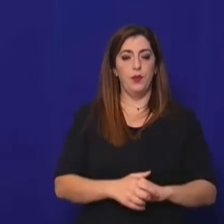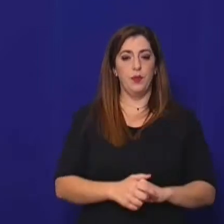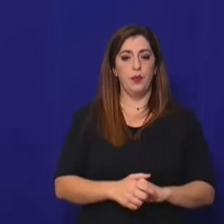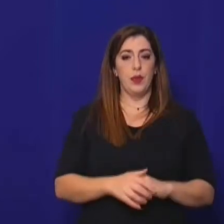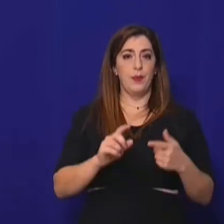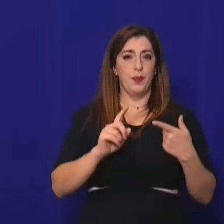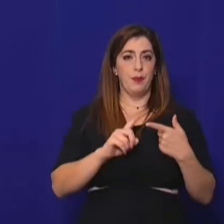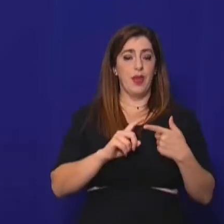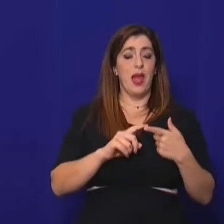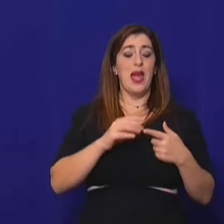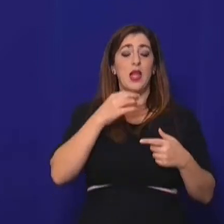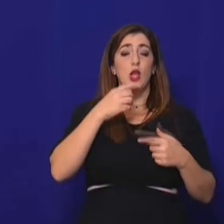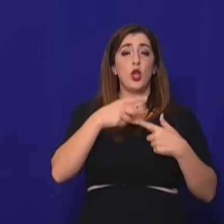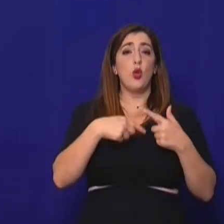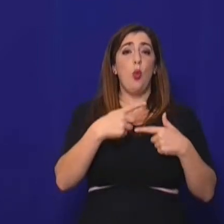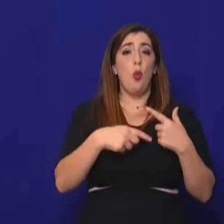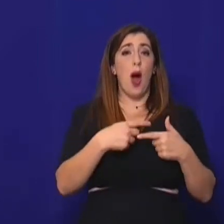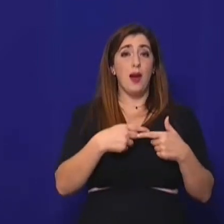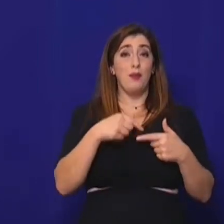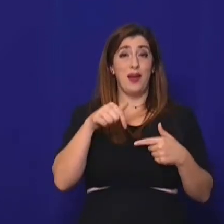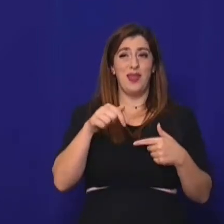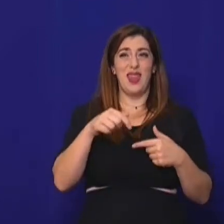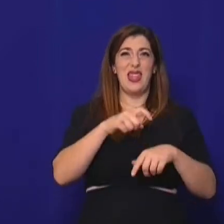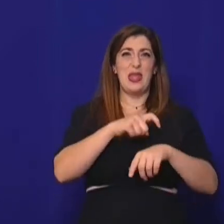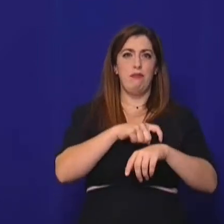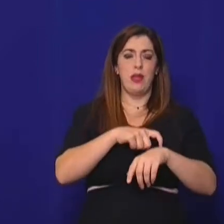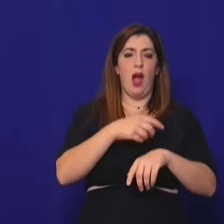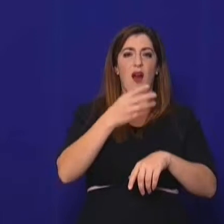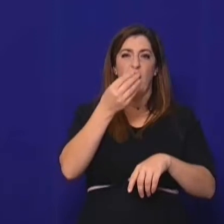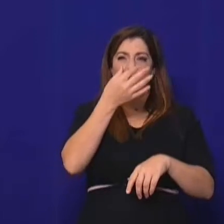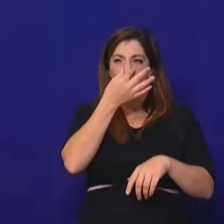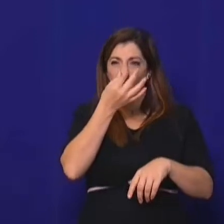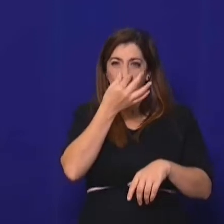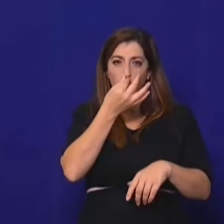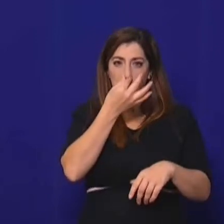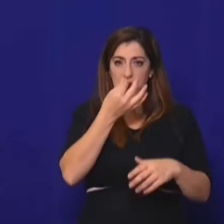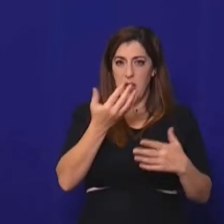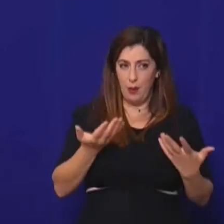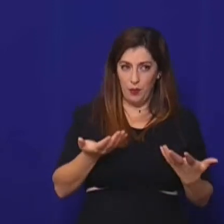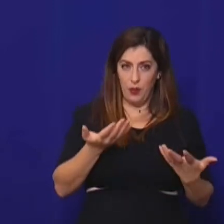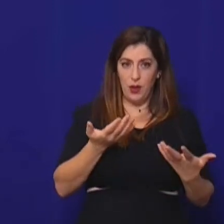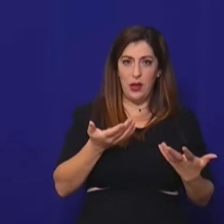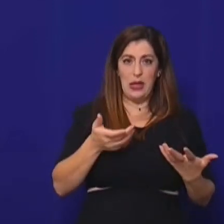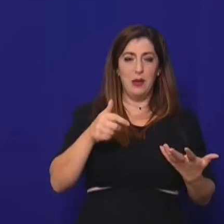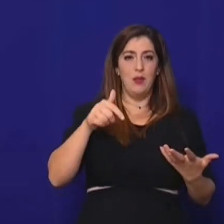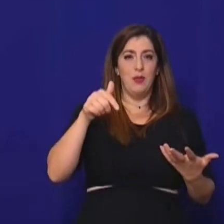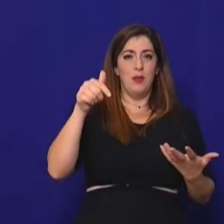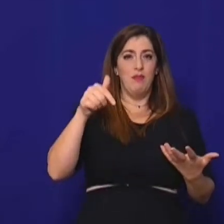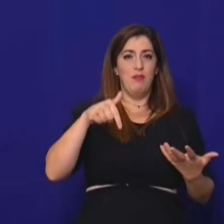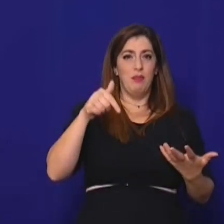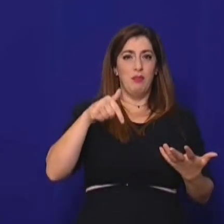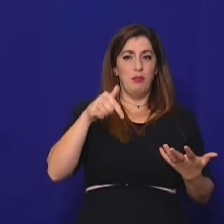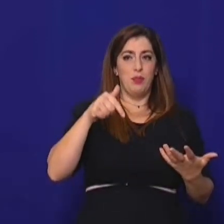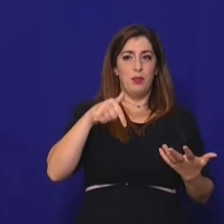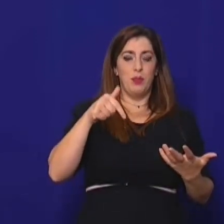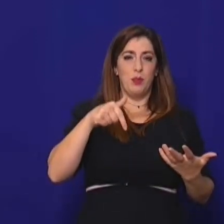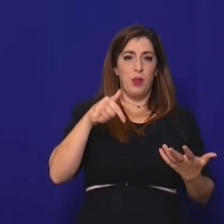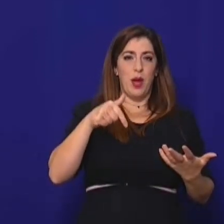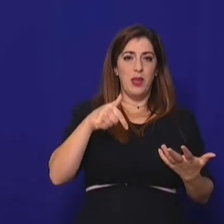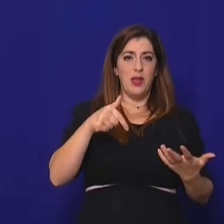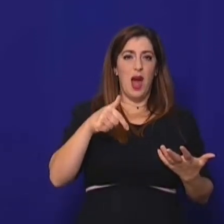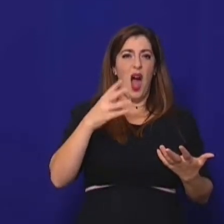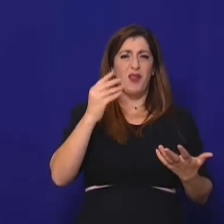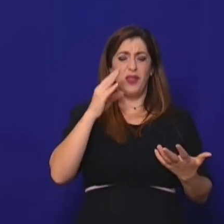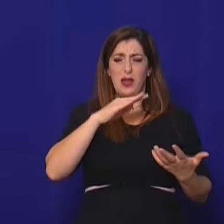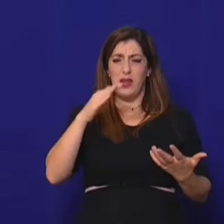l-istaġun tal-influenza. Nafu bdieċ u s-sitwazzjoni x'inhi s-soltu f'dan iż-żminijiet ikun naqsu outlook se nistennew